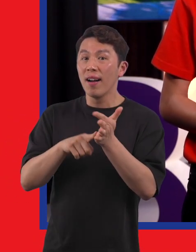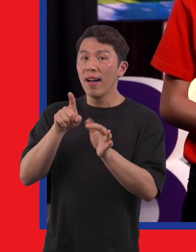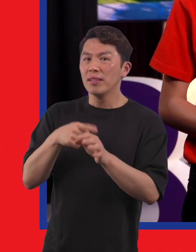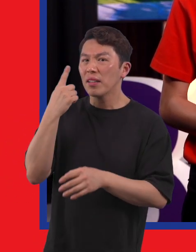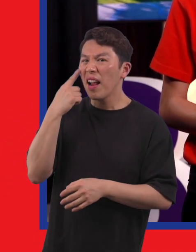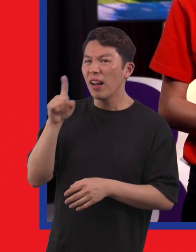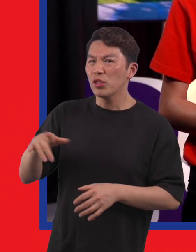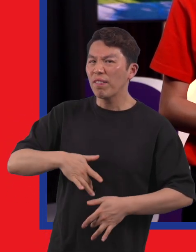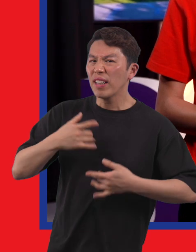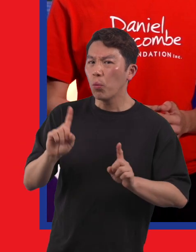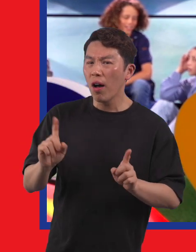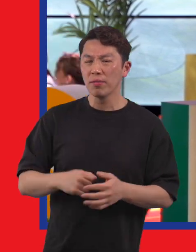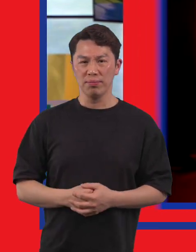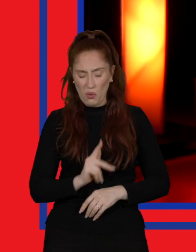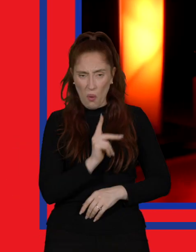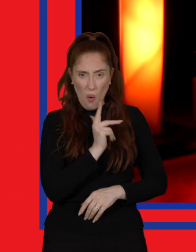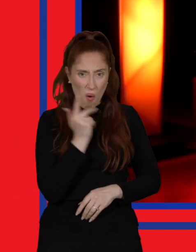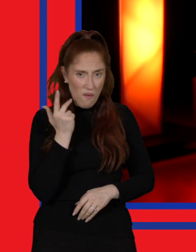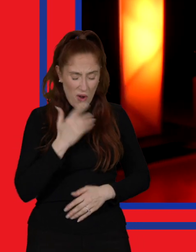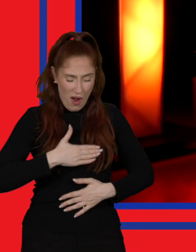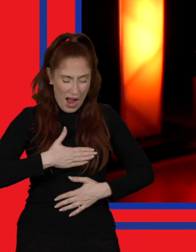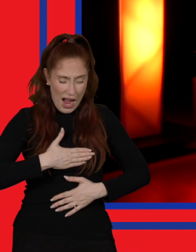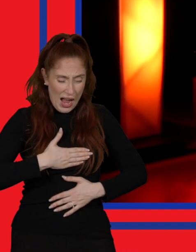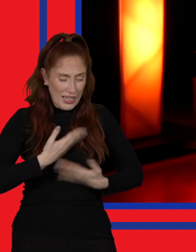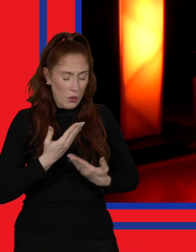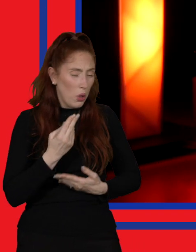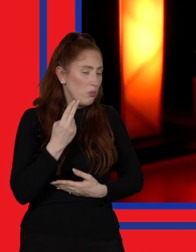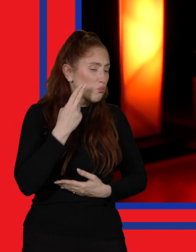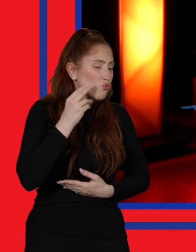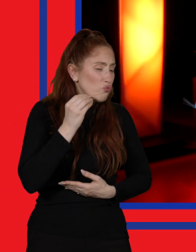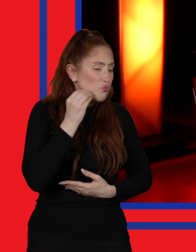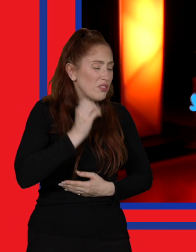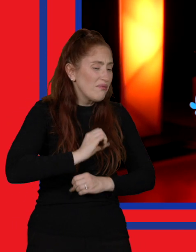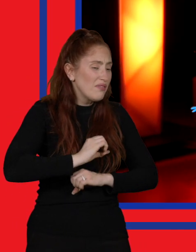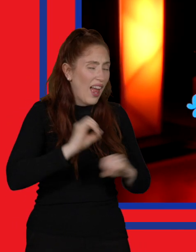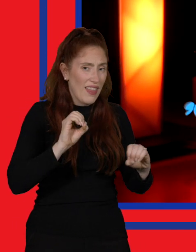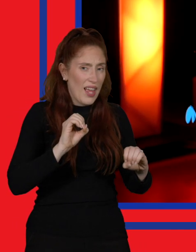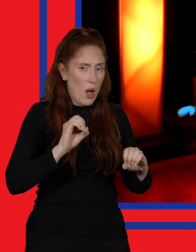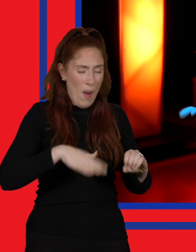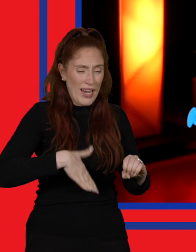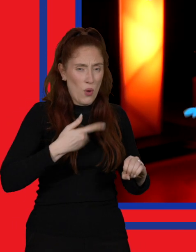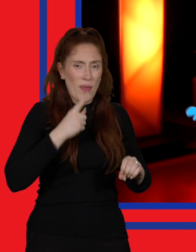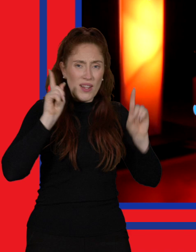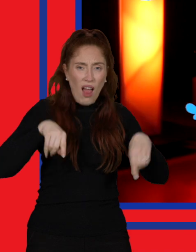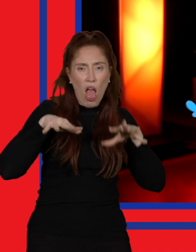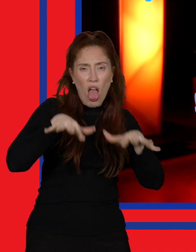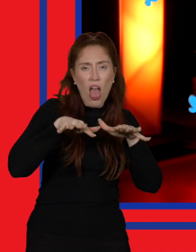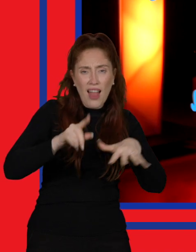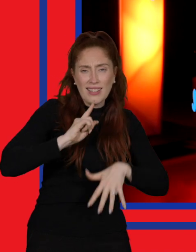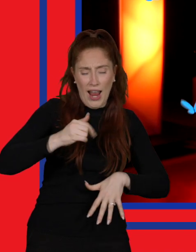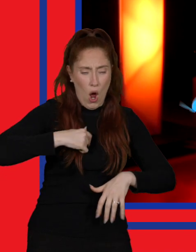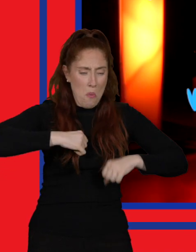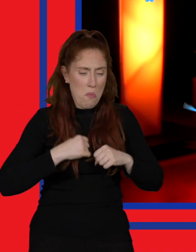and see how she's feeling. That was horrible. I didn't want to kiss him at all, but I didn't want them to